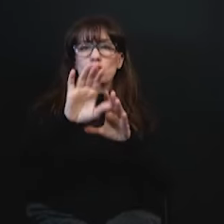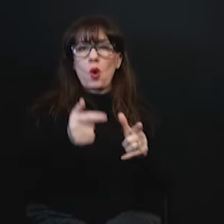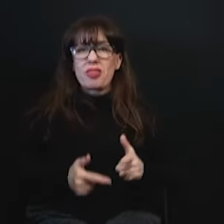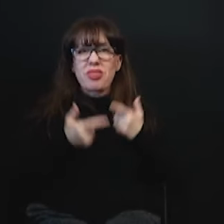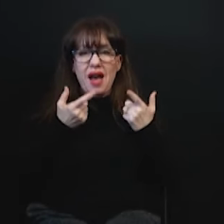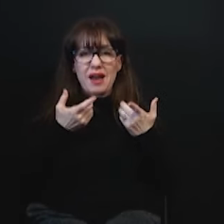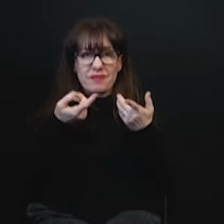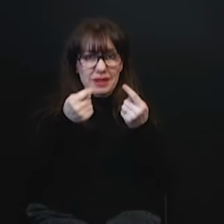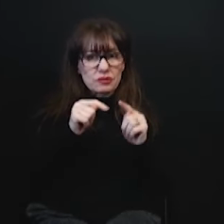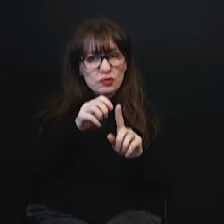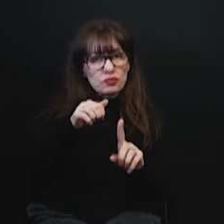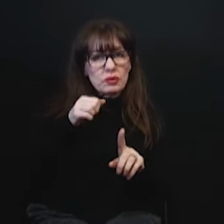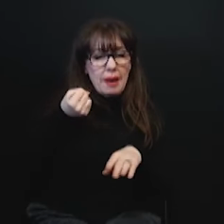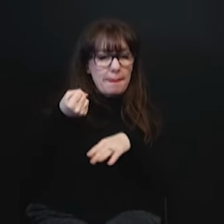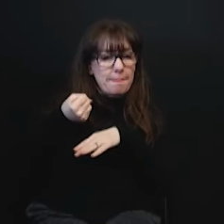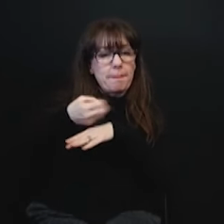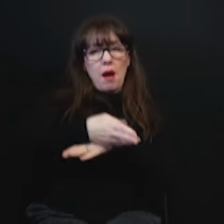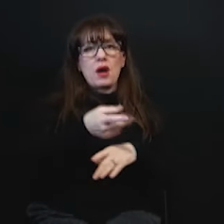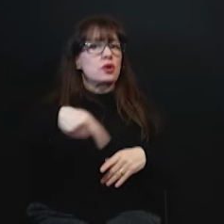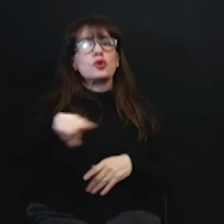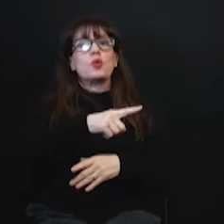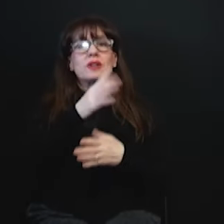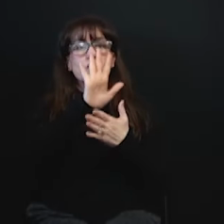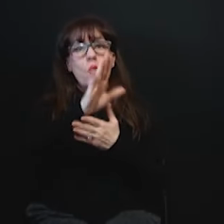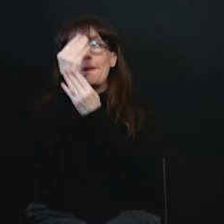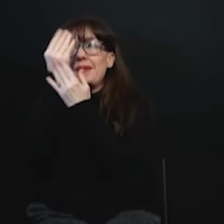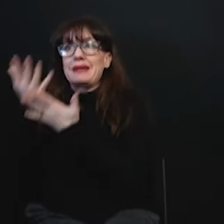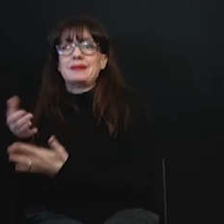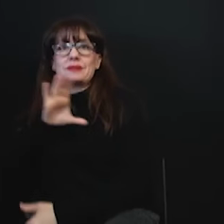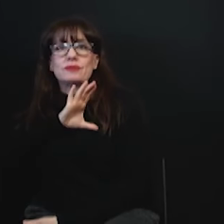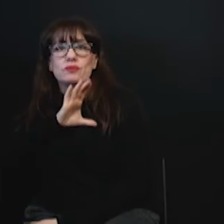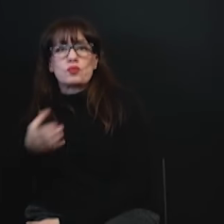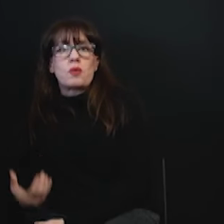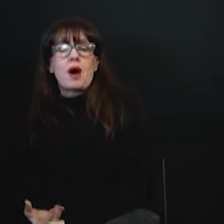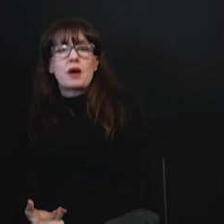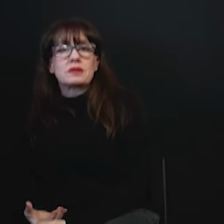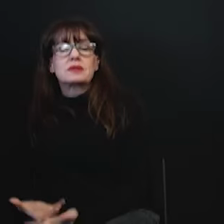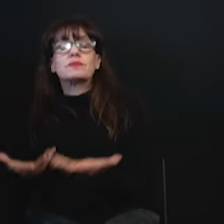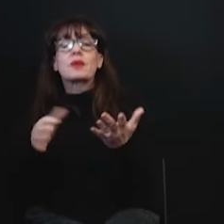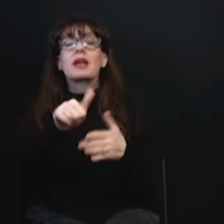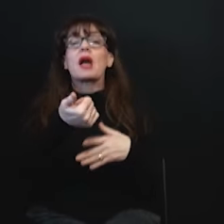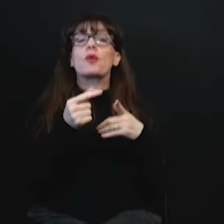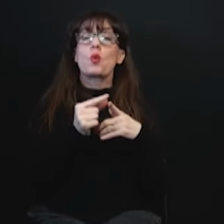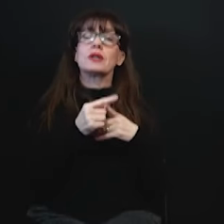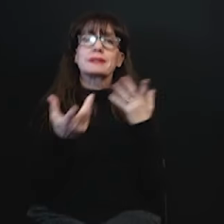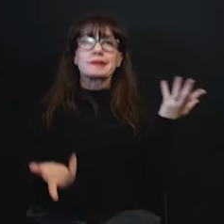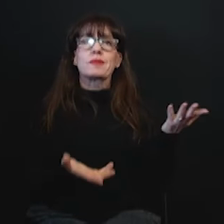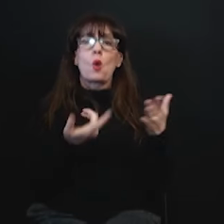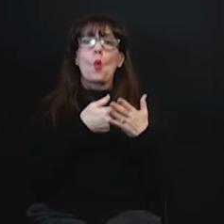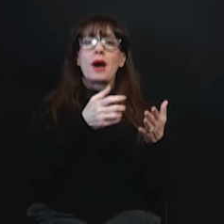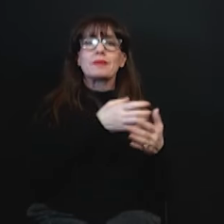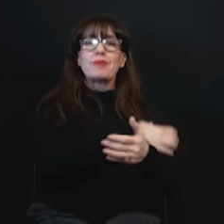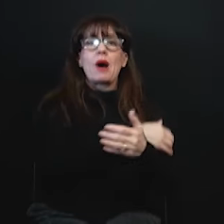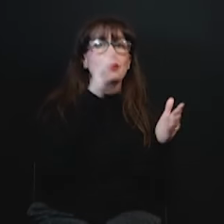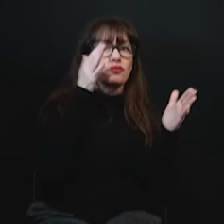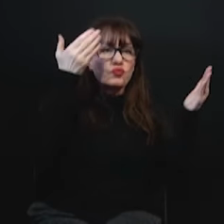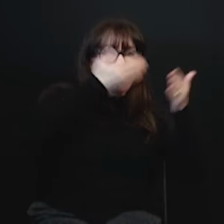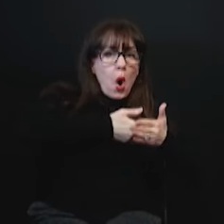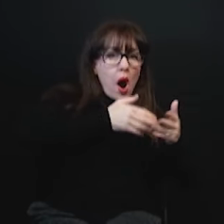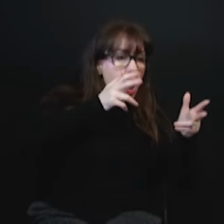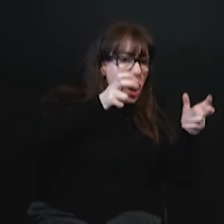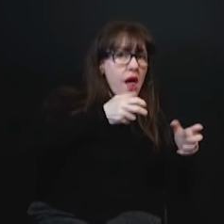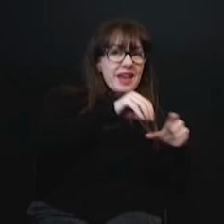threaten to triumph over you in your obedience to Christ? In other words, what power of darkness is at work in your